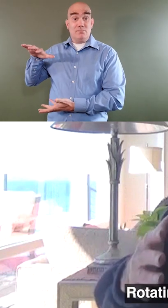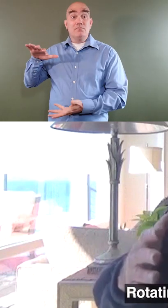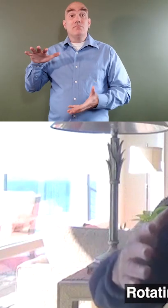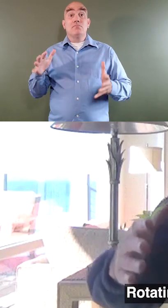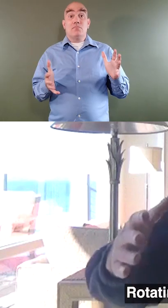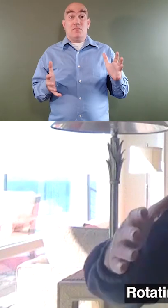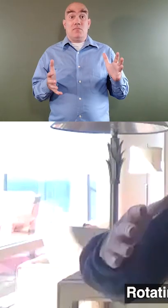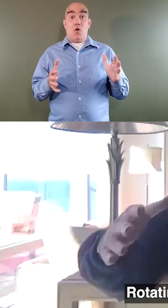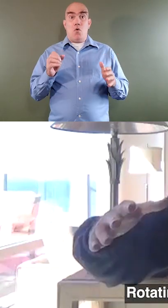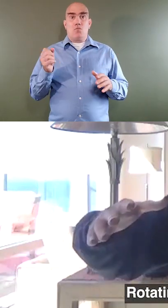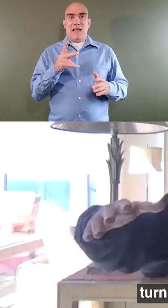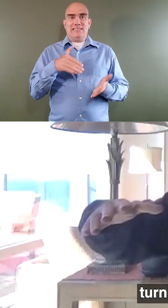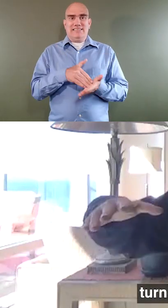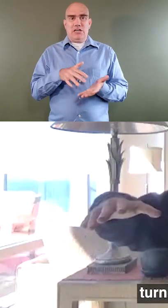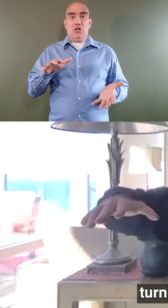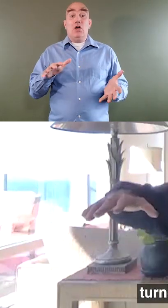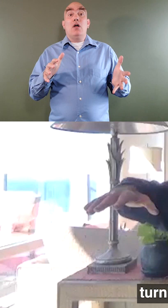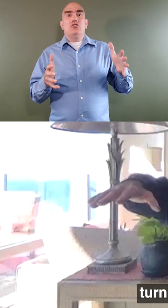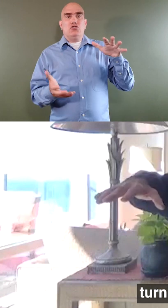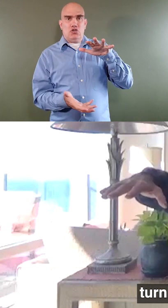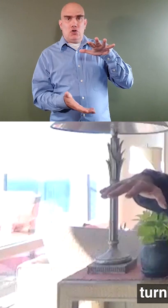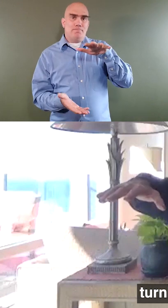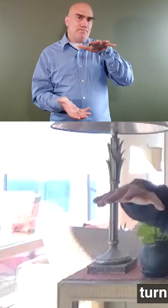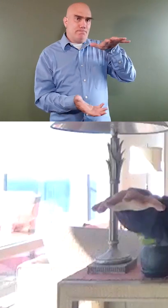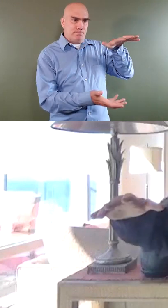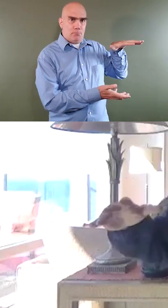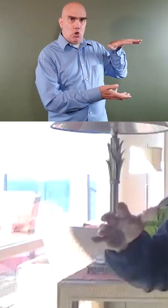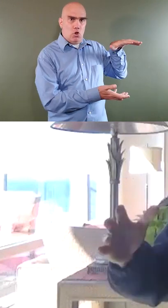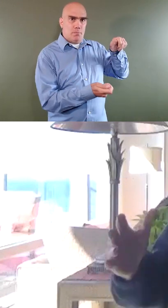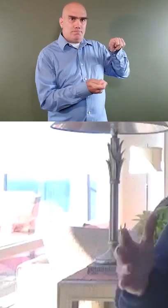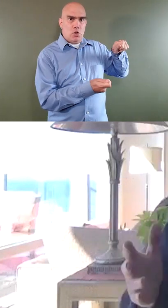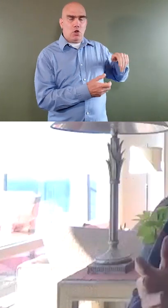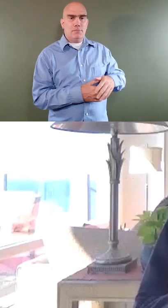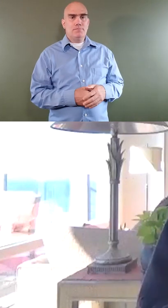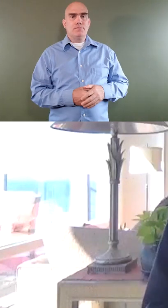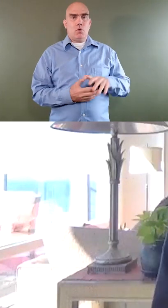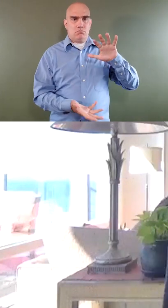rotating back to center, holding the ball, turning and pulling to the other side.